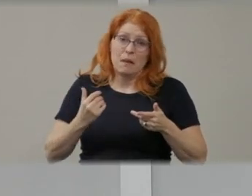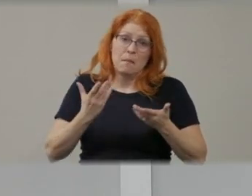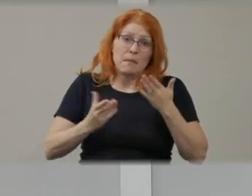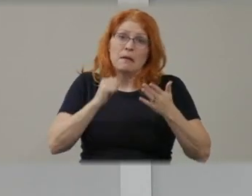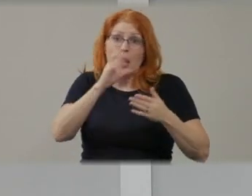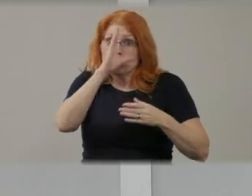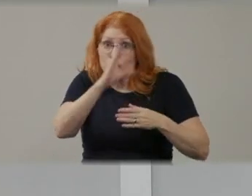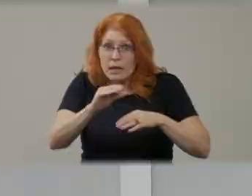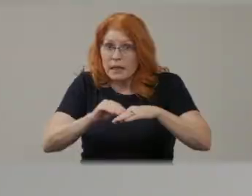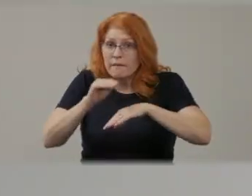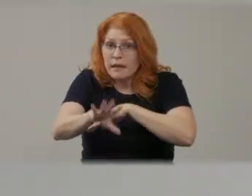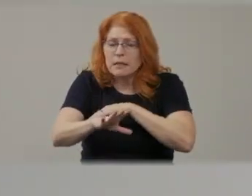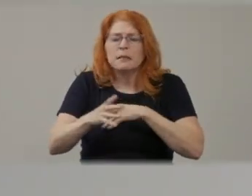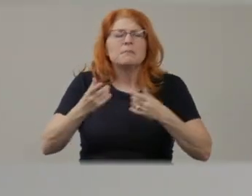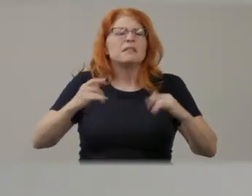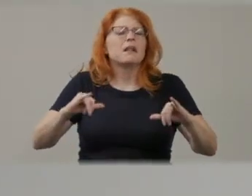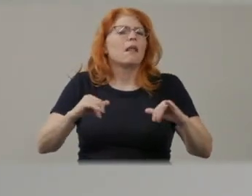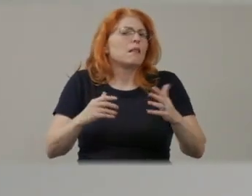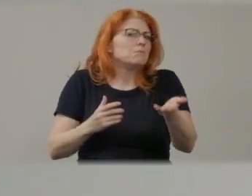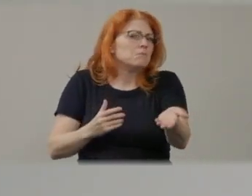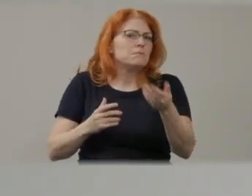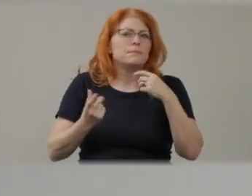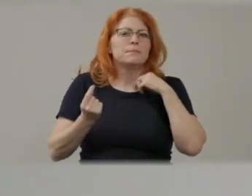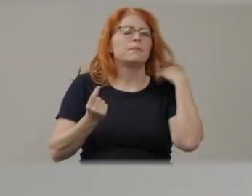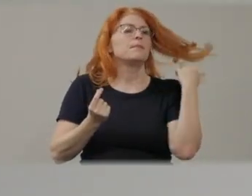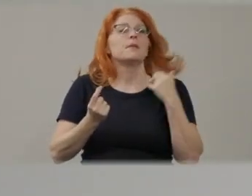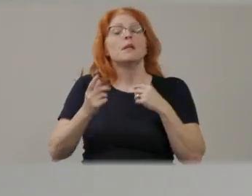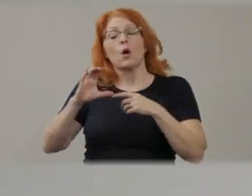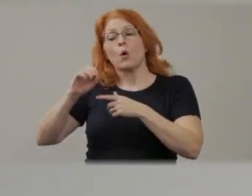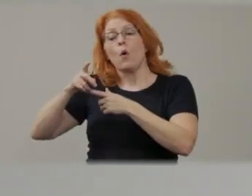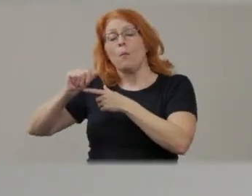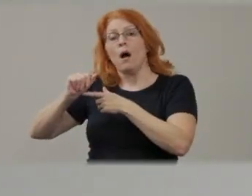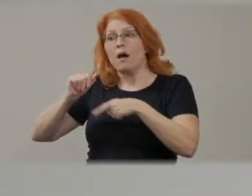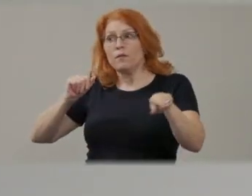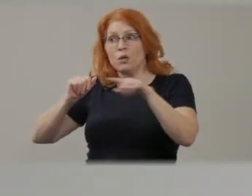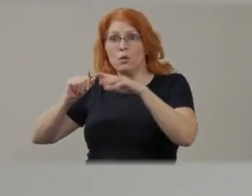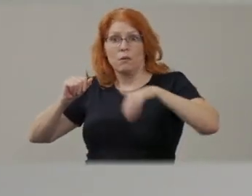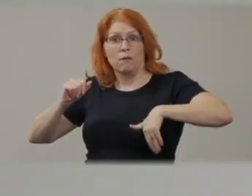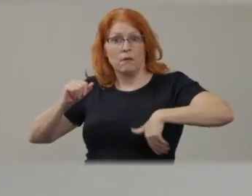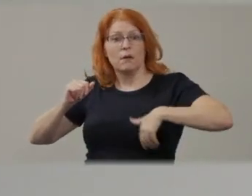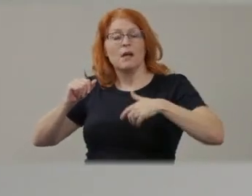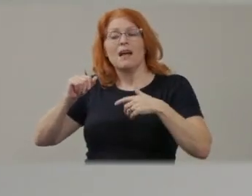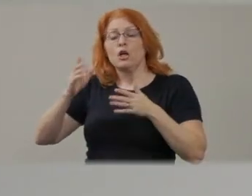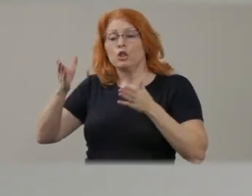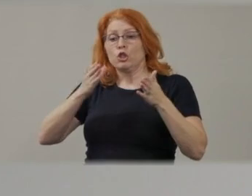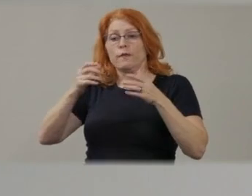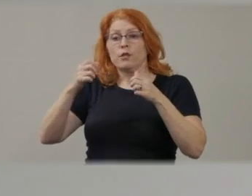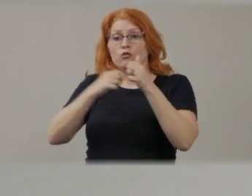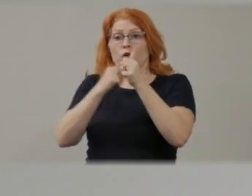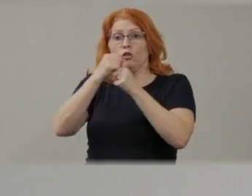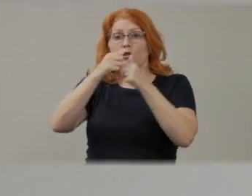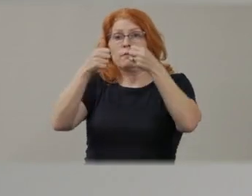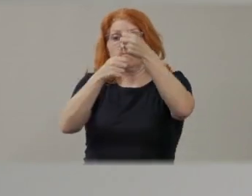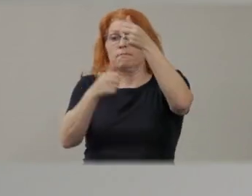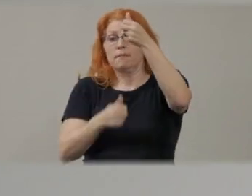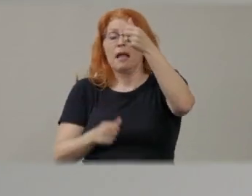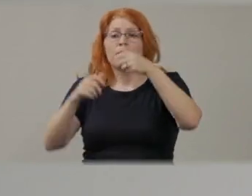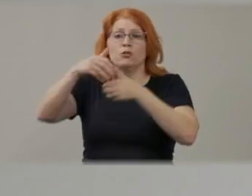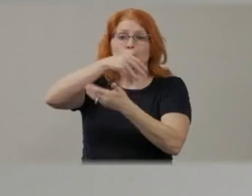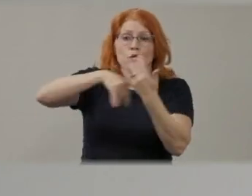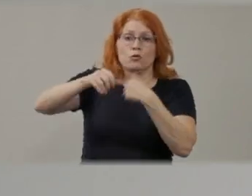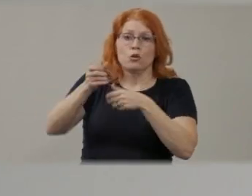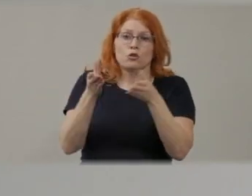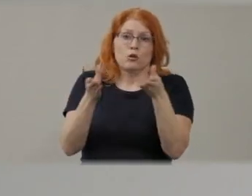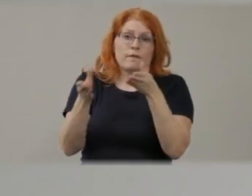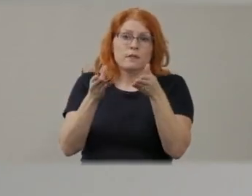them. Certainly. So at Copa, for those of you who don't know our service structure, we have social services, which